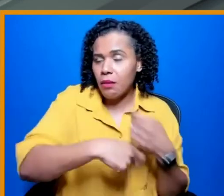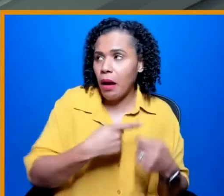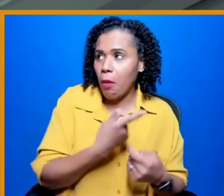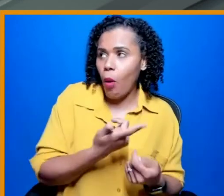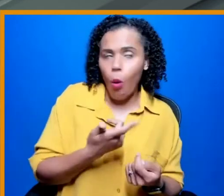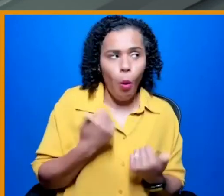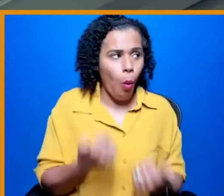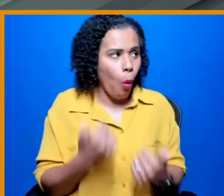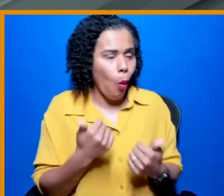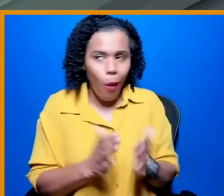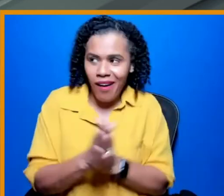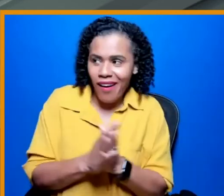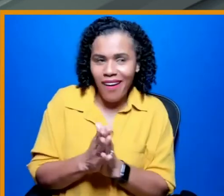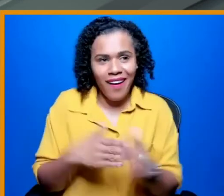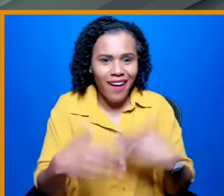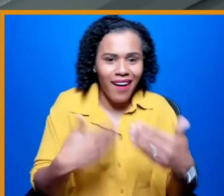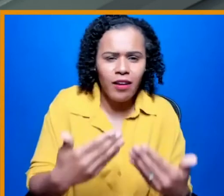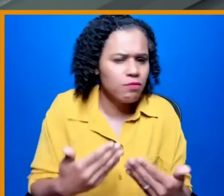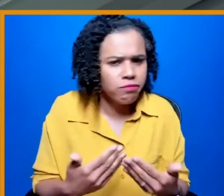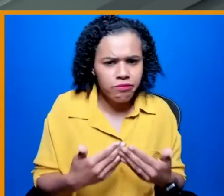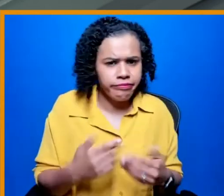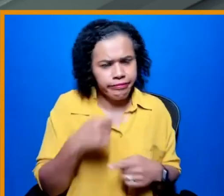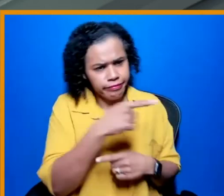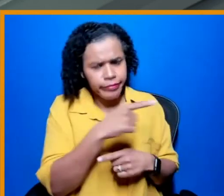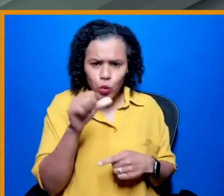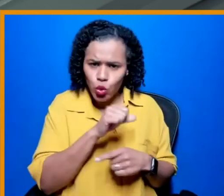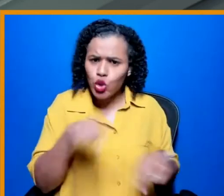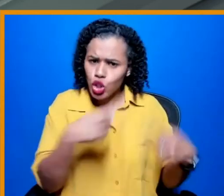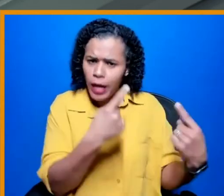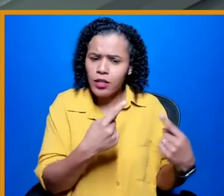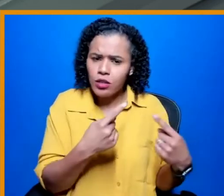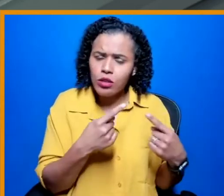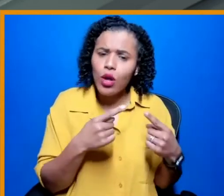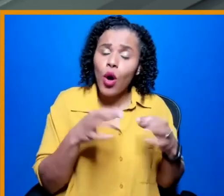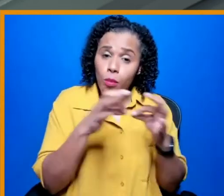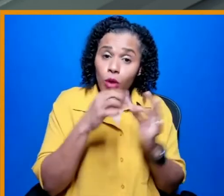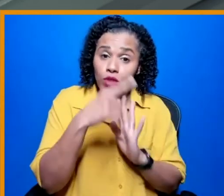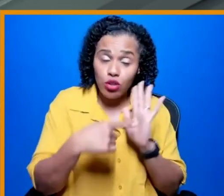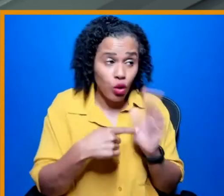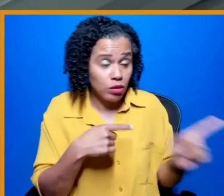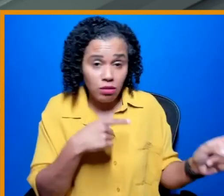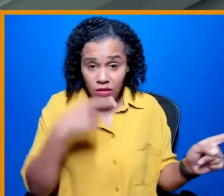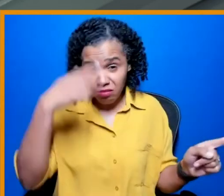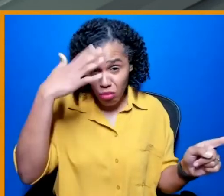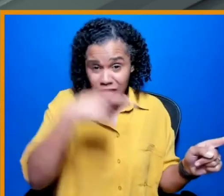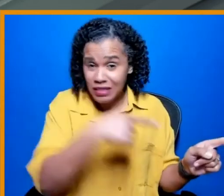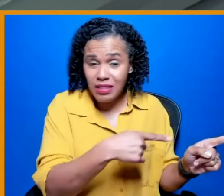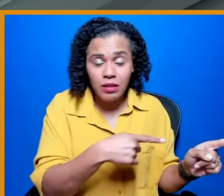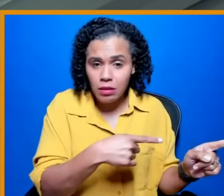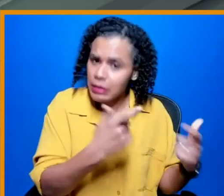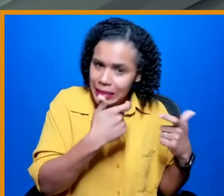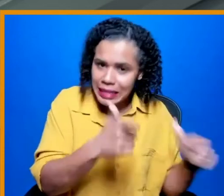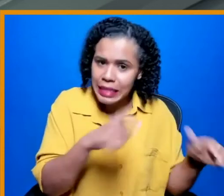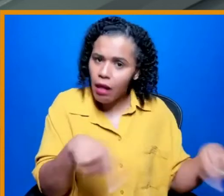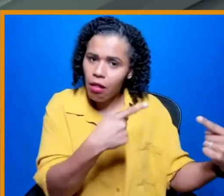Partygate hasn't gone away for Boris Johnson in the same way that I can tell you it has not gone away